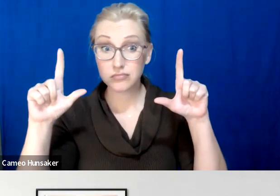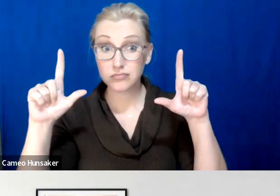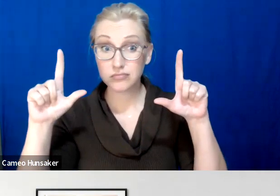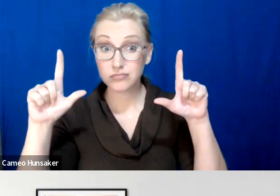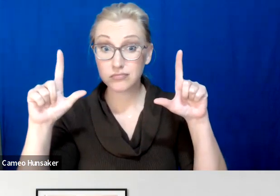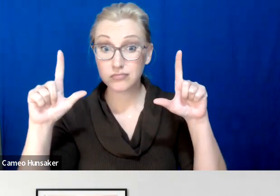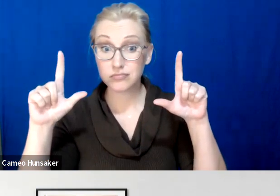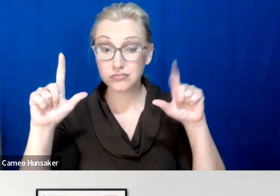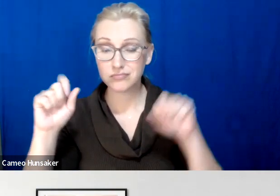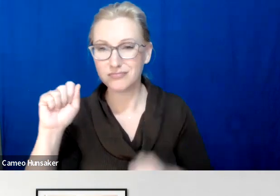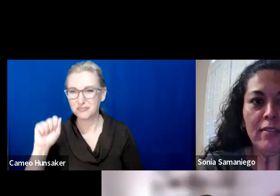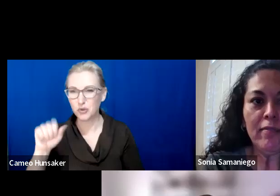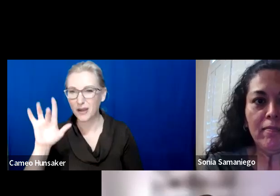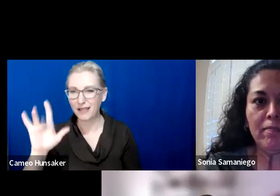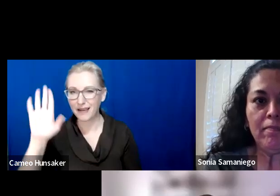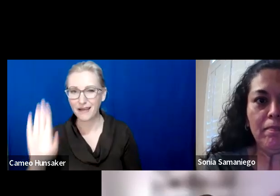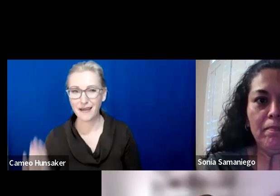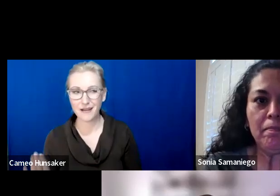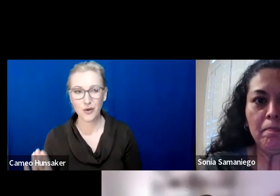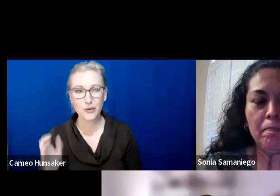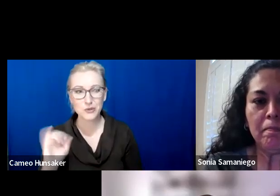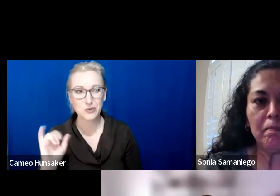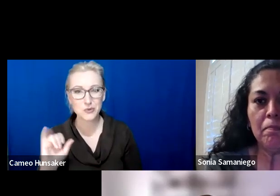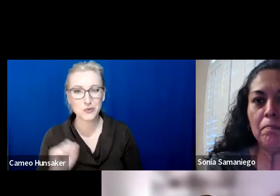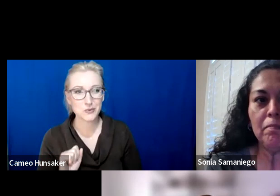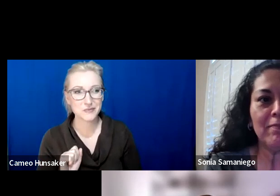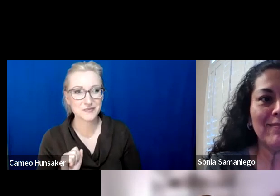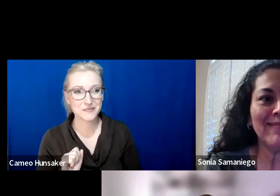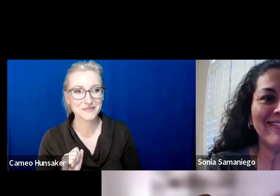can lower your hand as well.